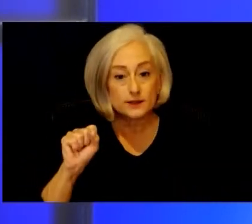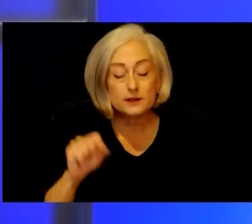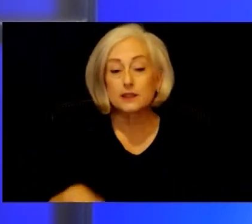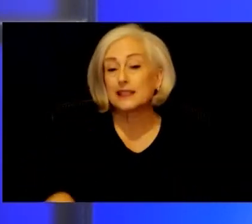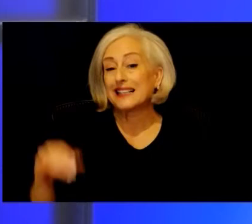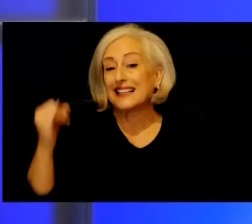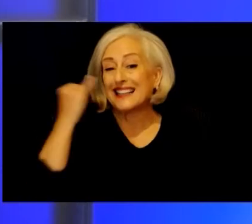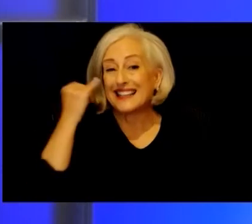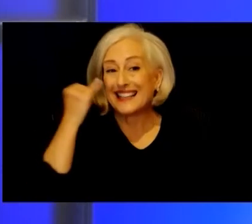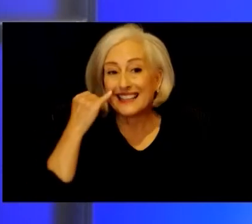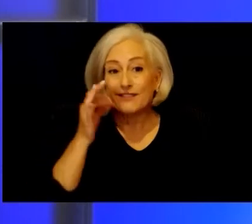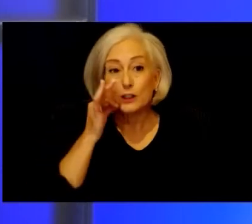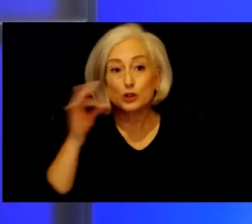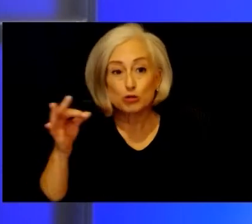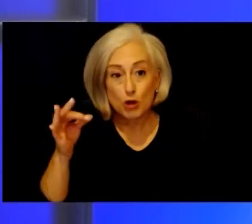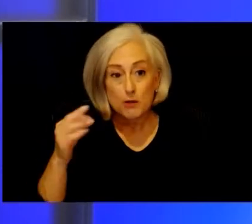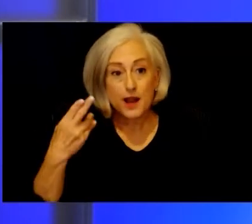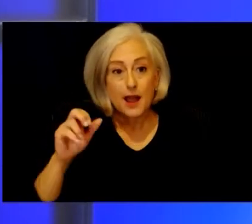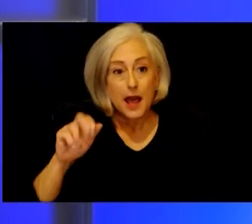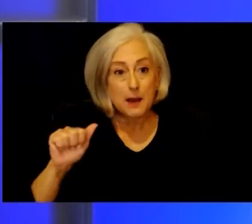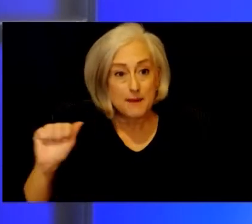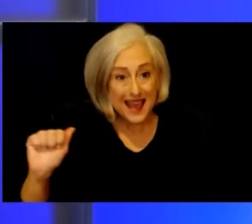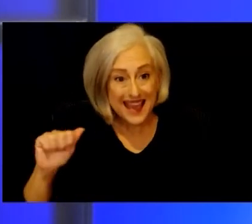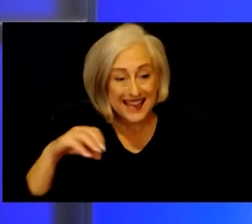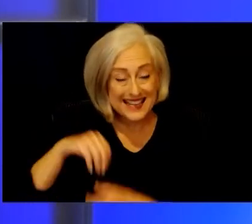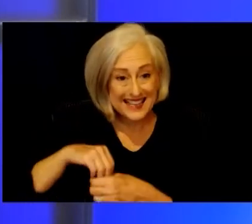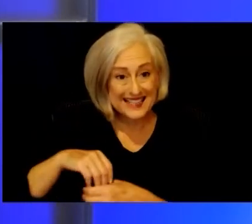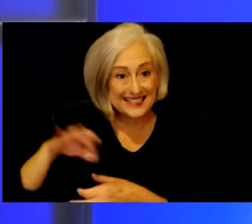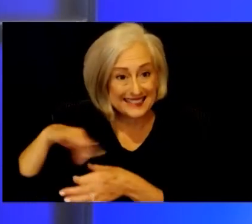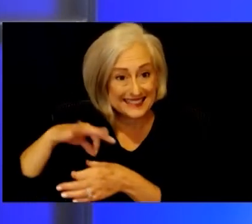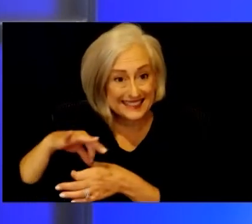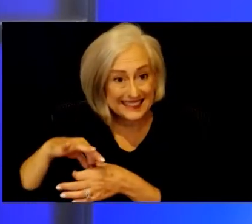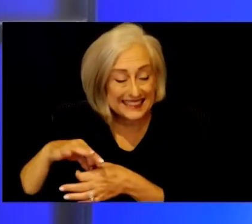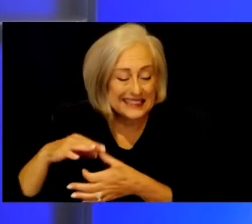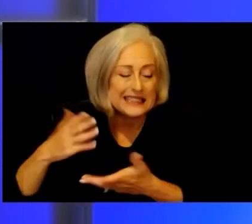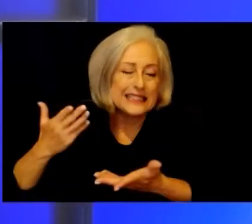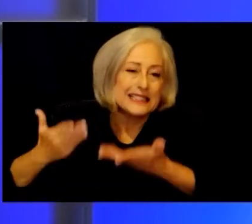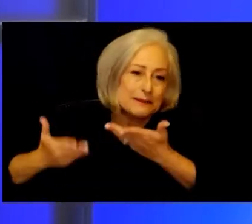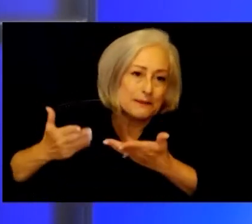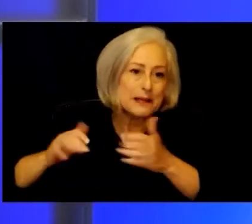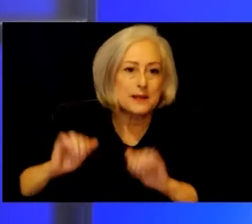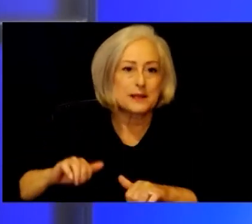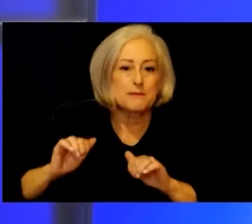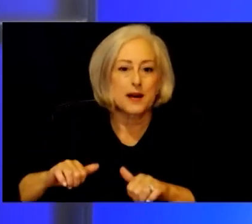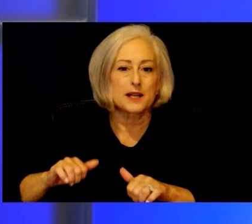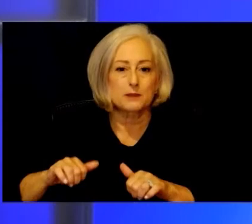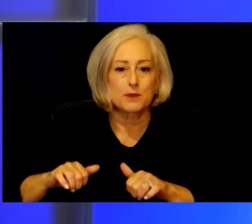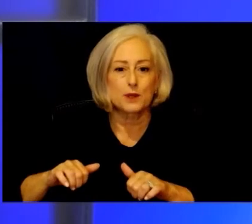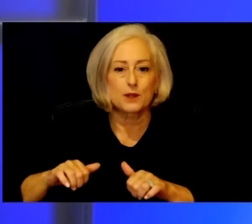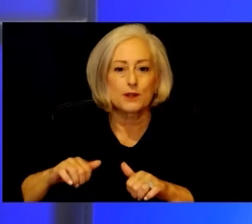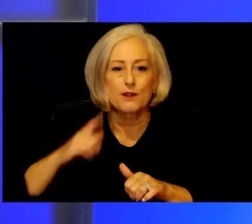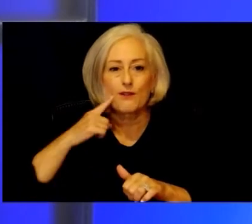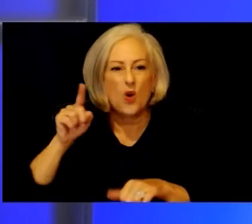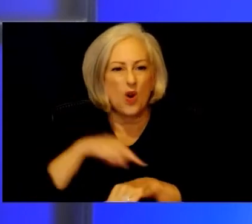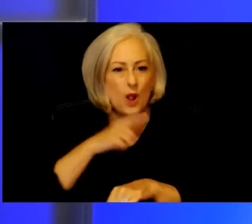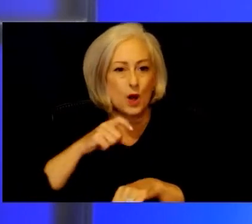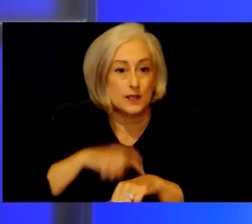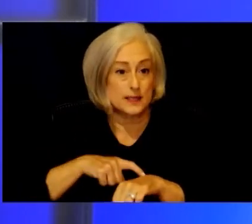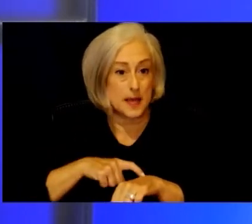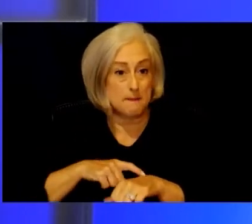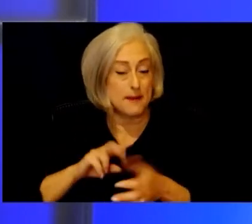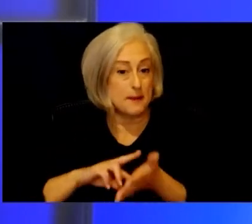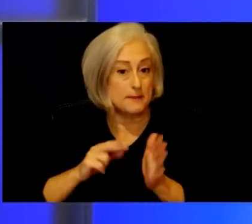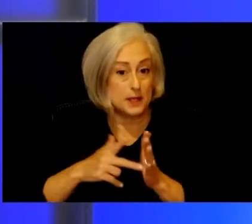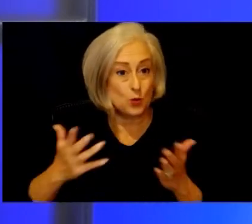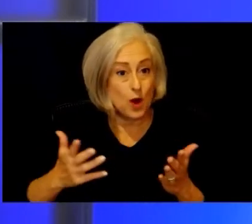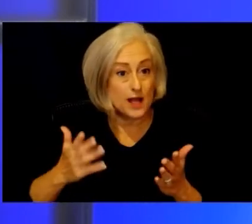strawberries were in the tea, it may be viable for quite a while. So basically just being on alert